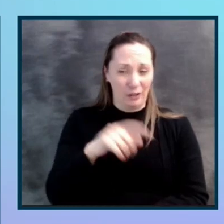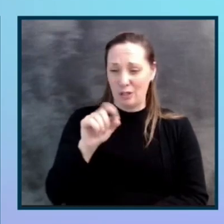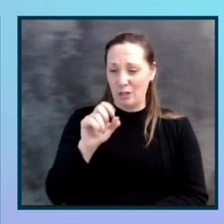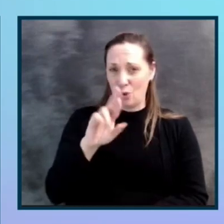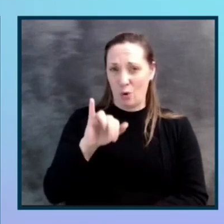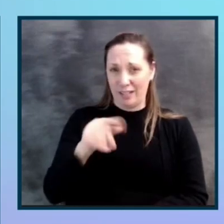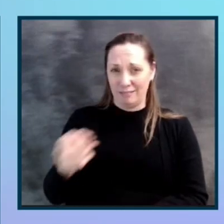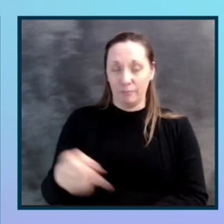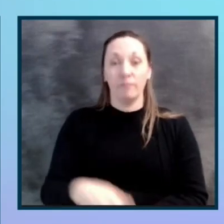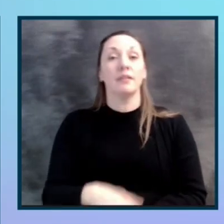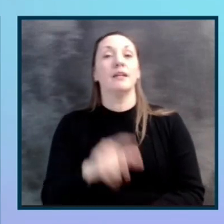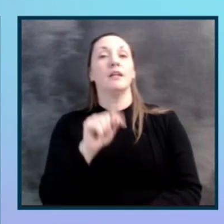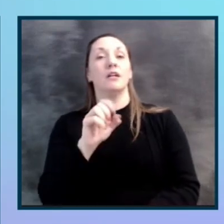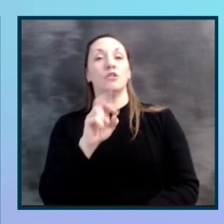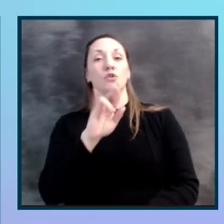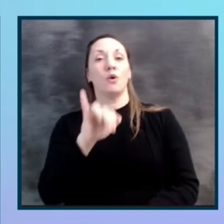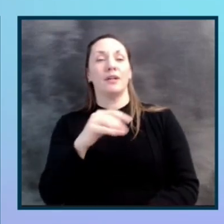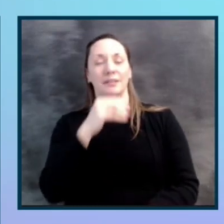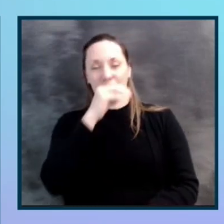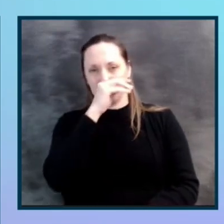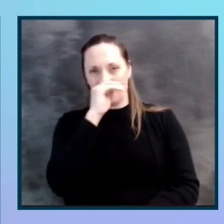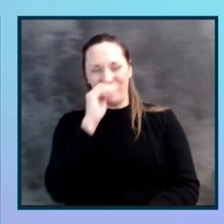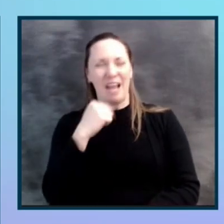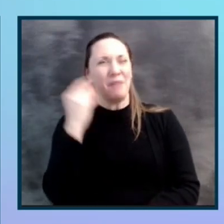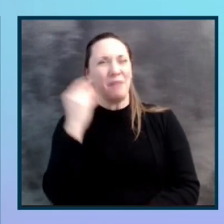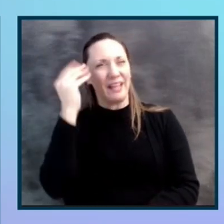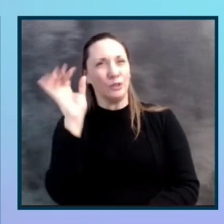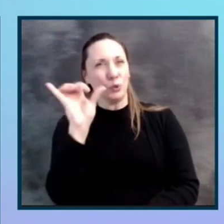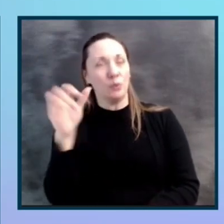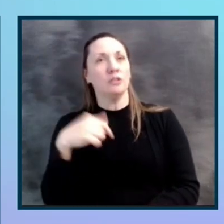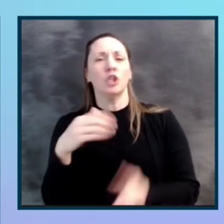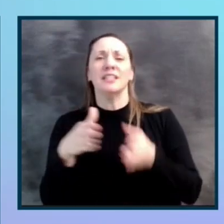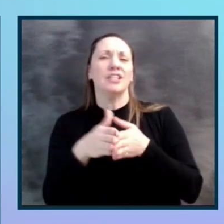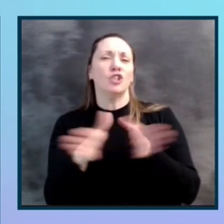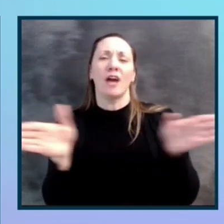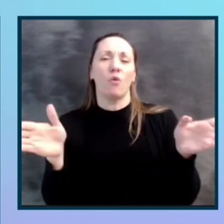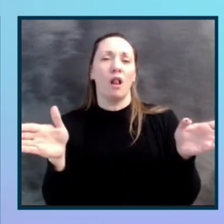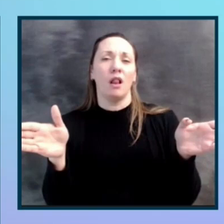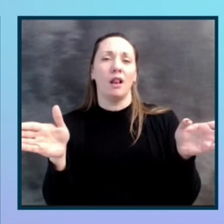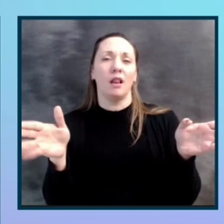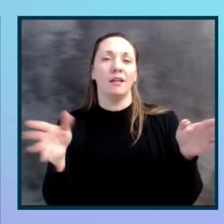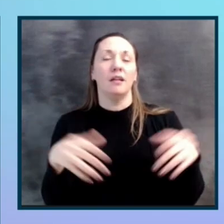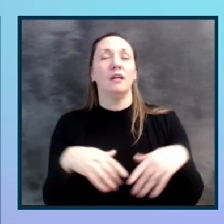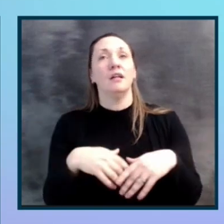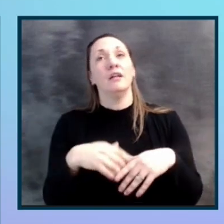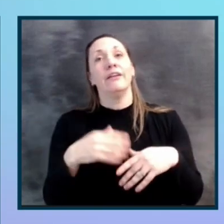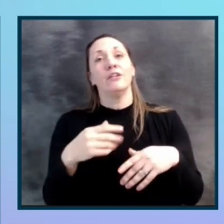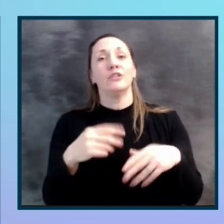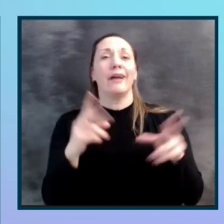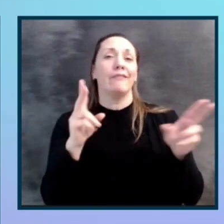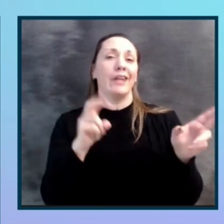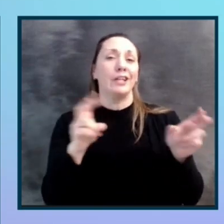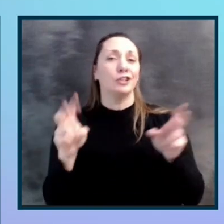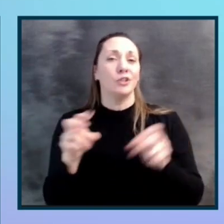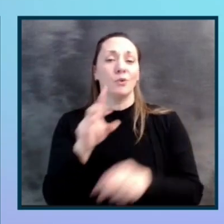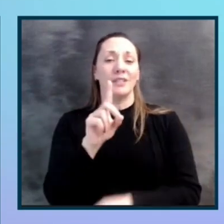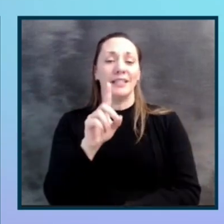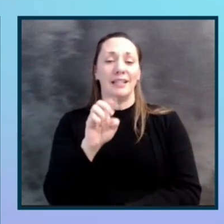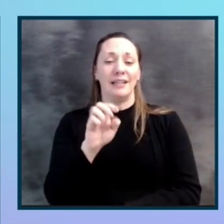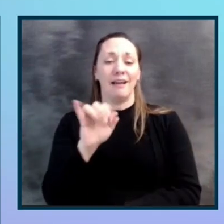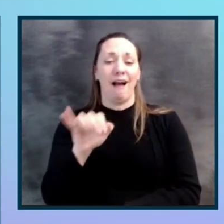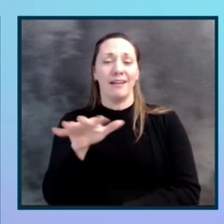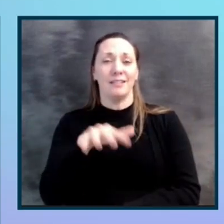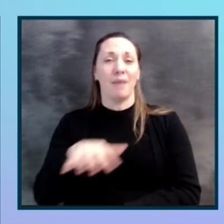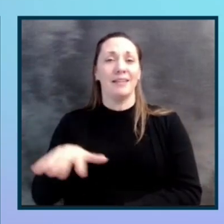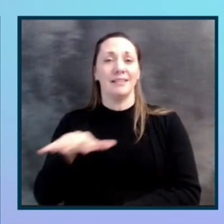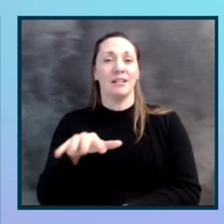have a couple of thoughts since I've been sitting with it. So just in general, there's kind of an issue with DEI spaces